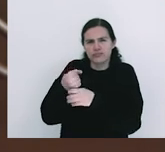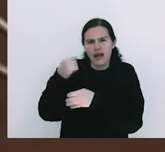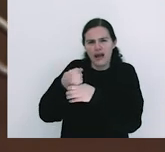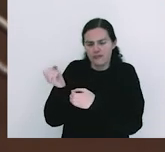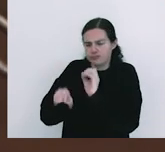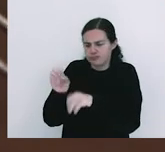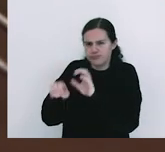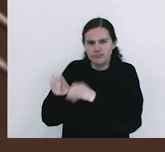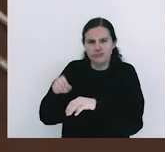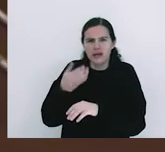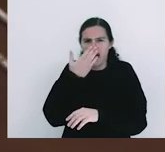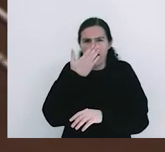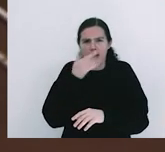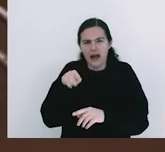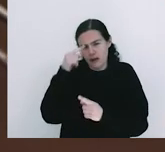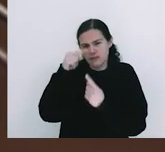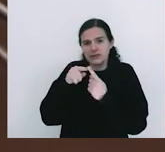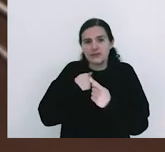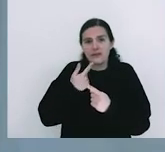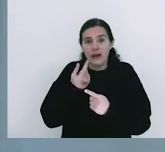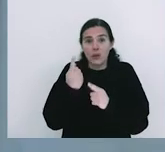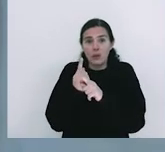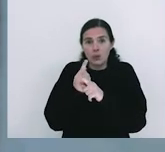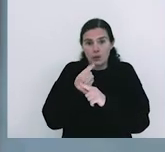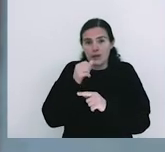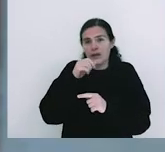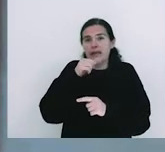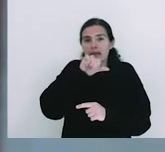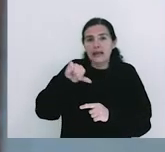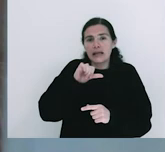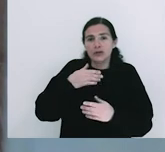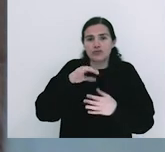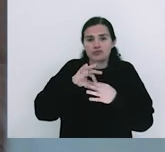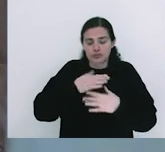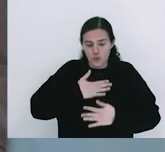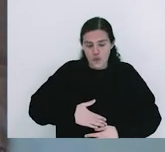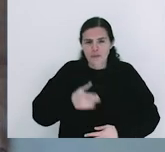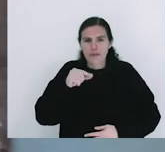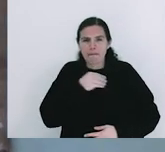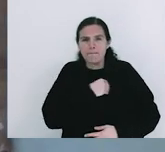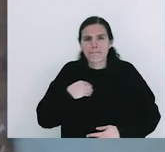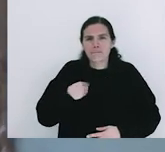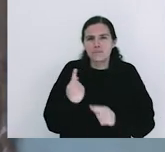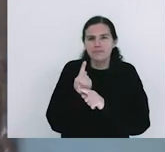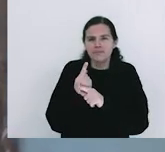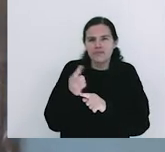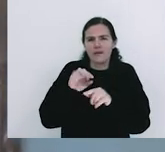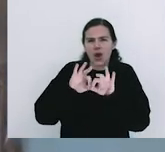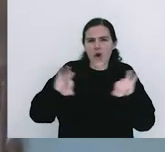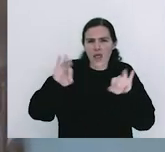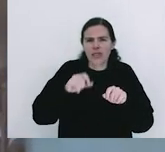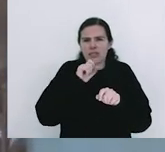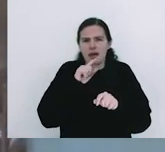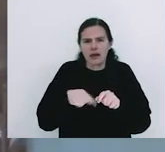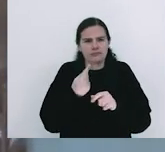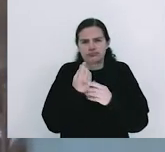that seemed to be there to contain body fluids, medical instruments, rope,